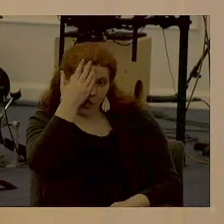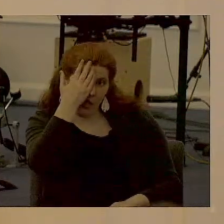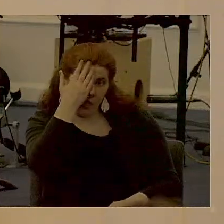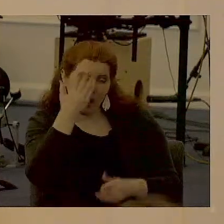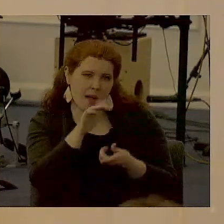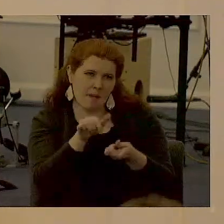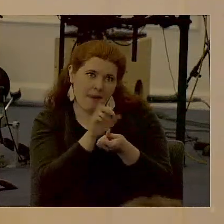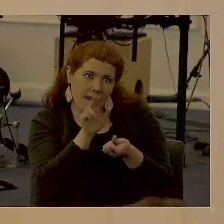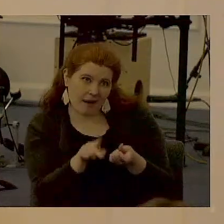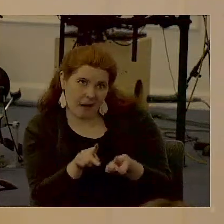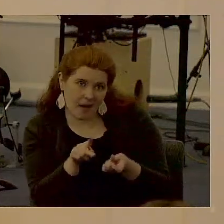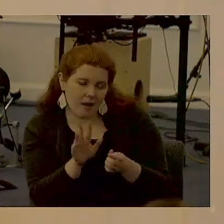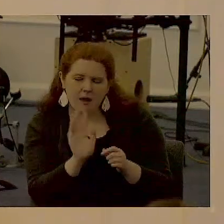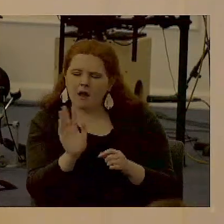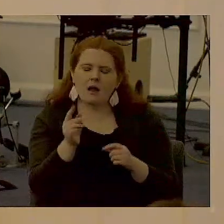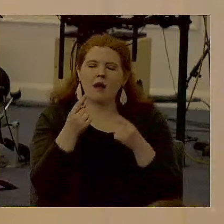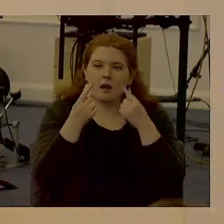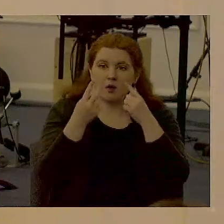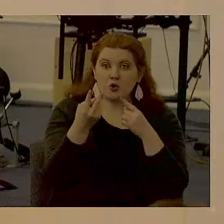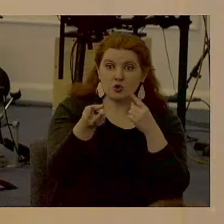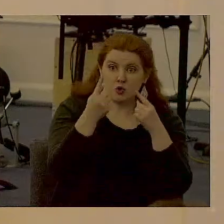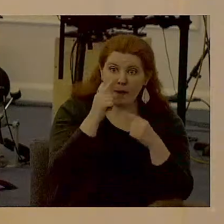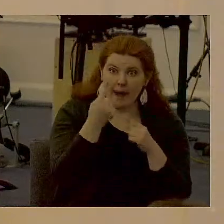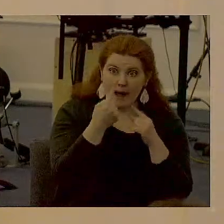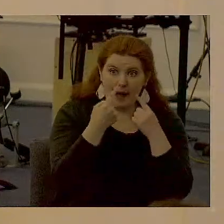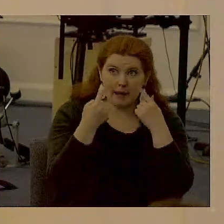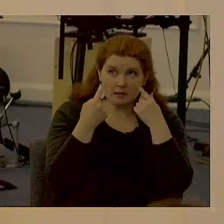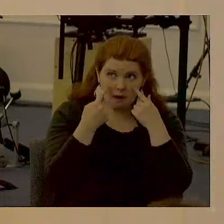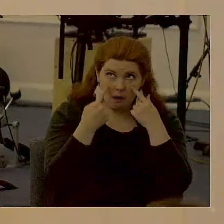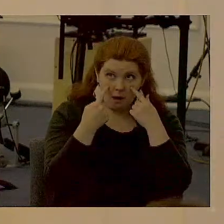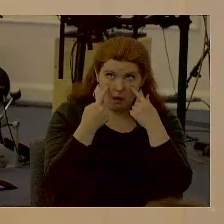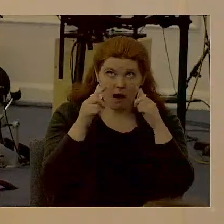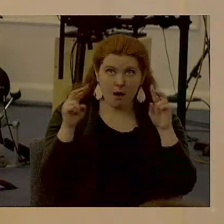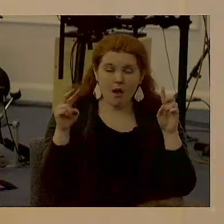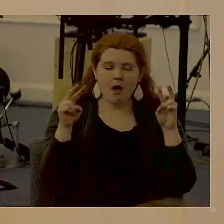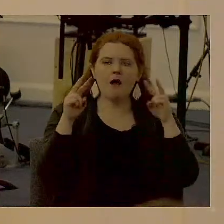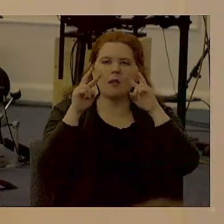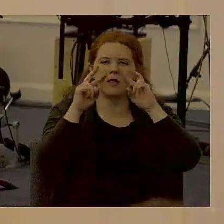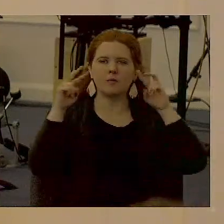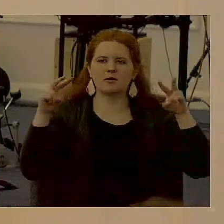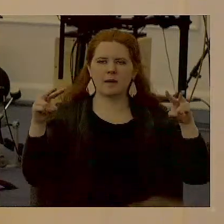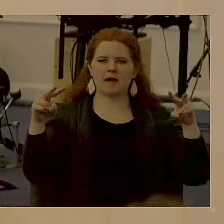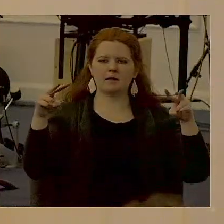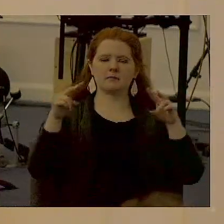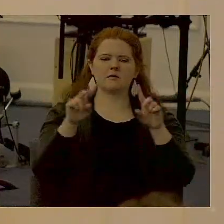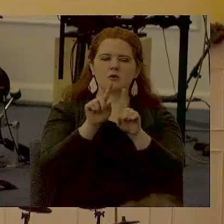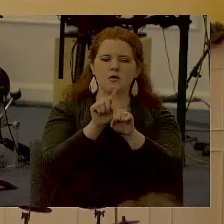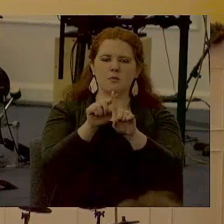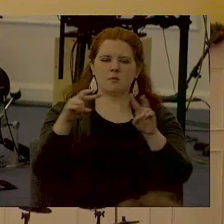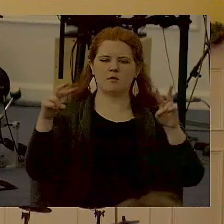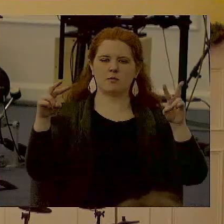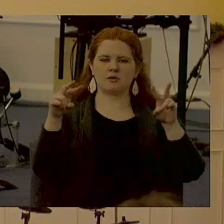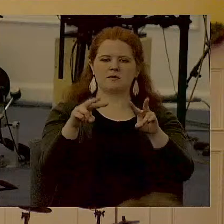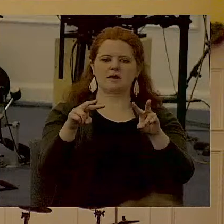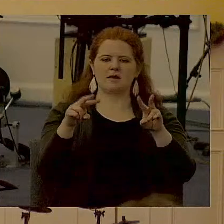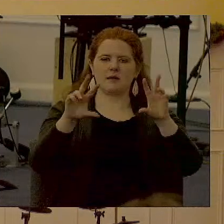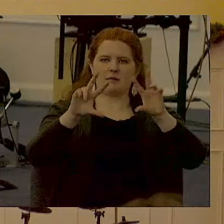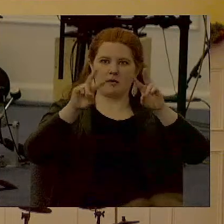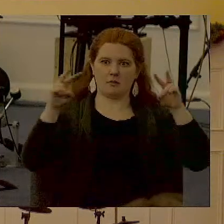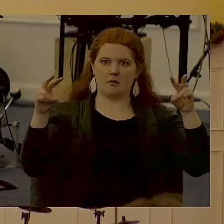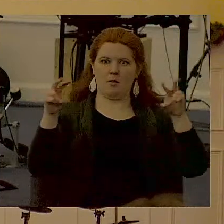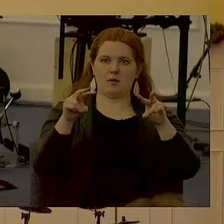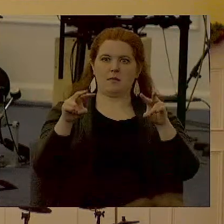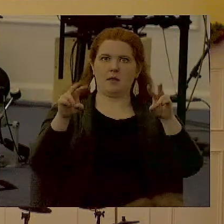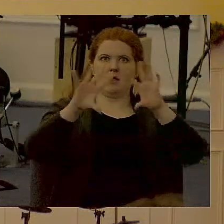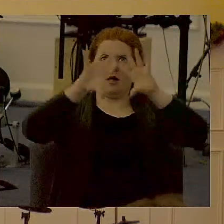have a backup, but that you have two eyes that give you the ability to see the world in 3D.